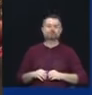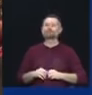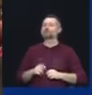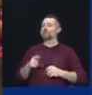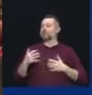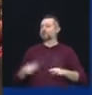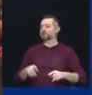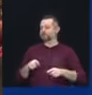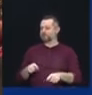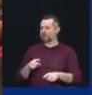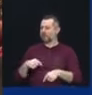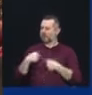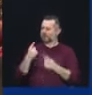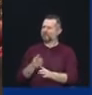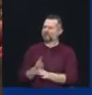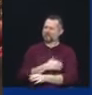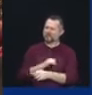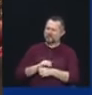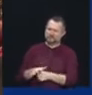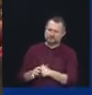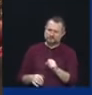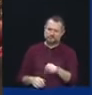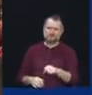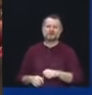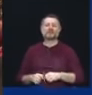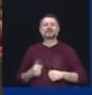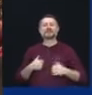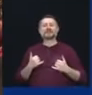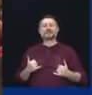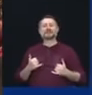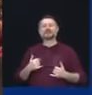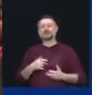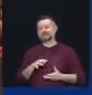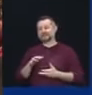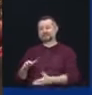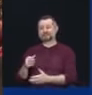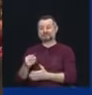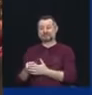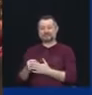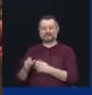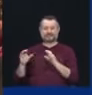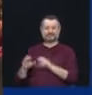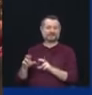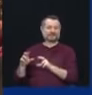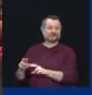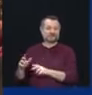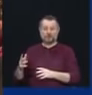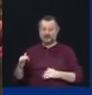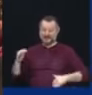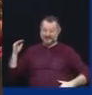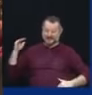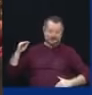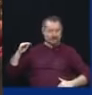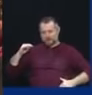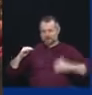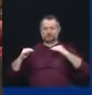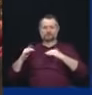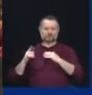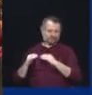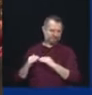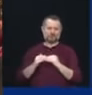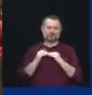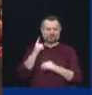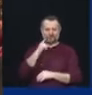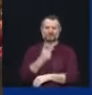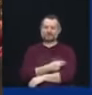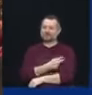move forward, allocating resources to community groups will help lessen the disparities in vaccination, meeting rural and migrant